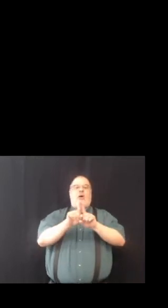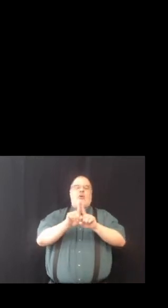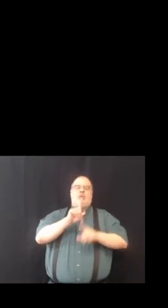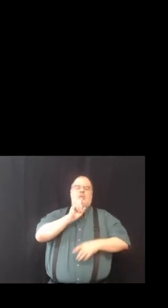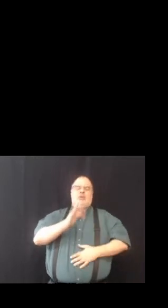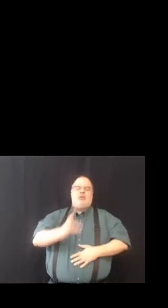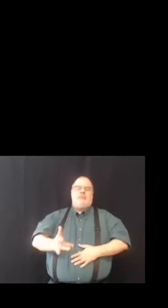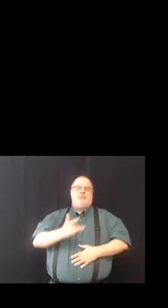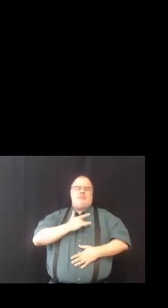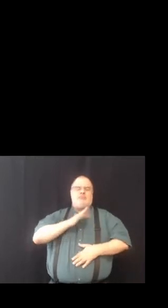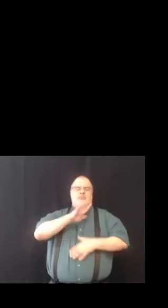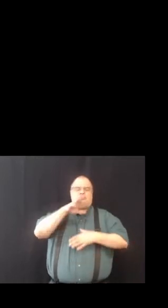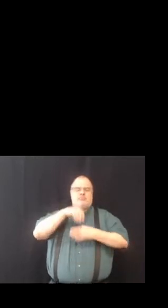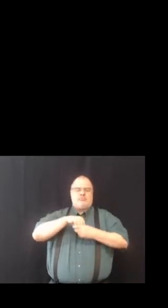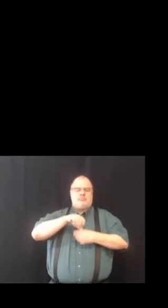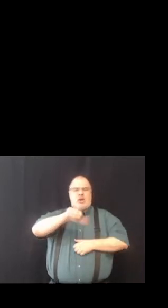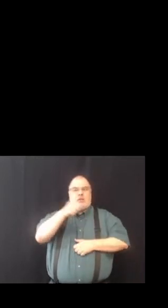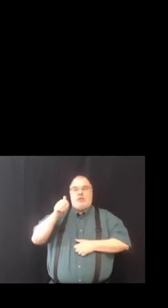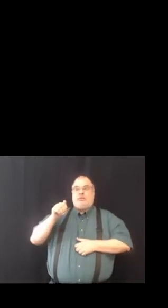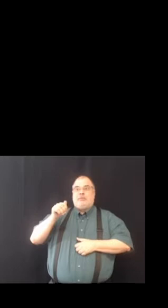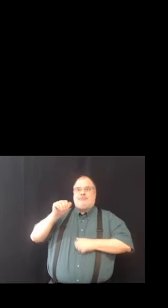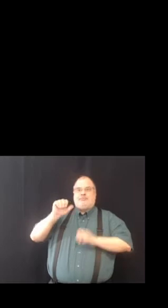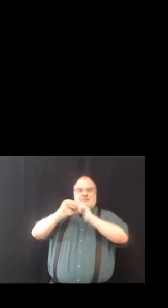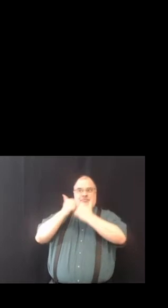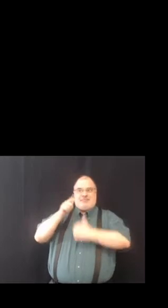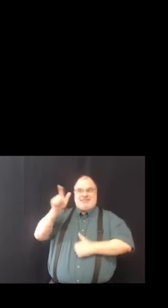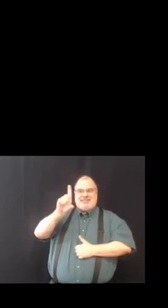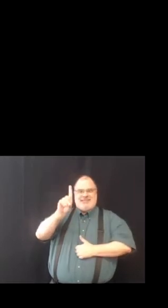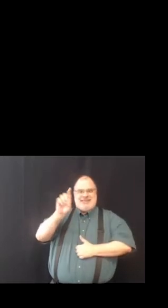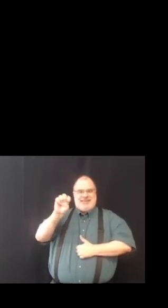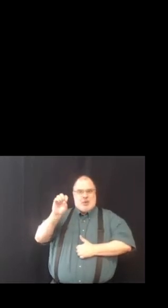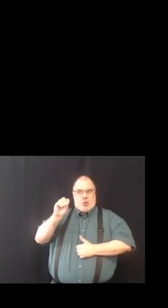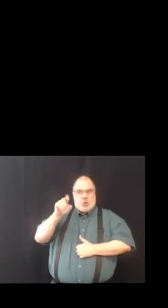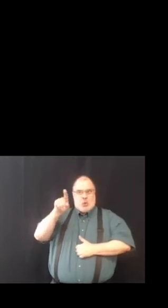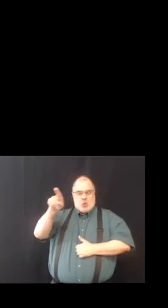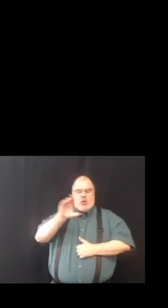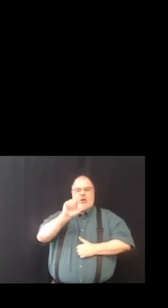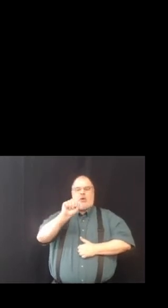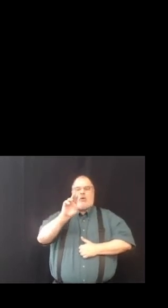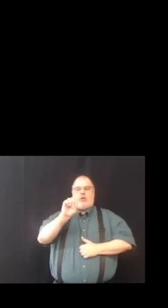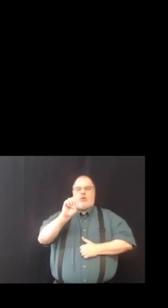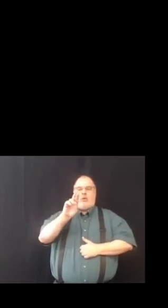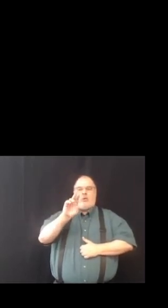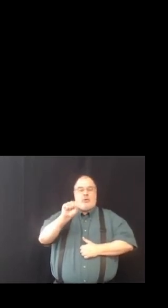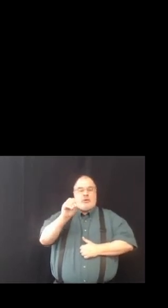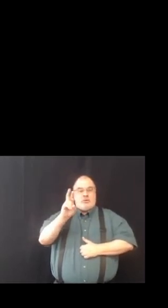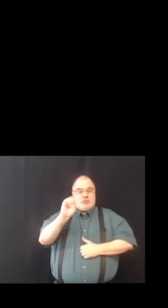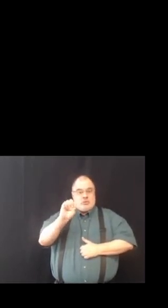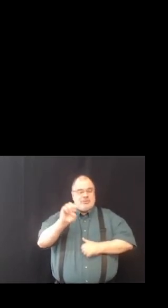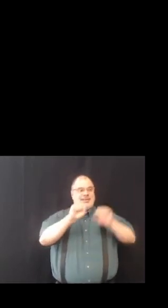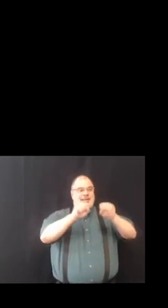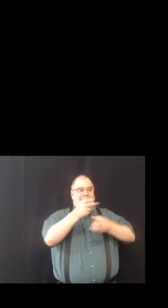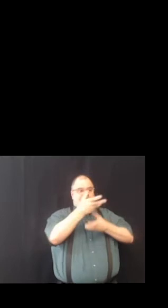the involvement of DEO, Department of Economic Opportunity, Career Source Florida, Able Trust,